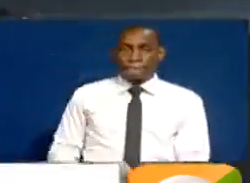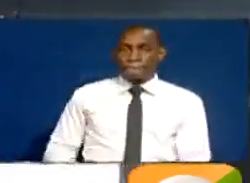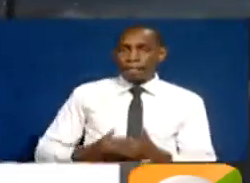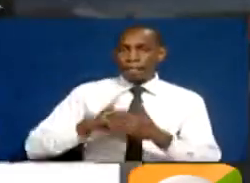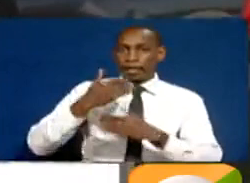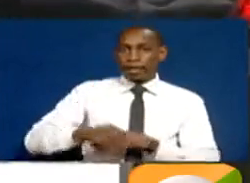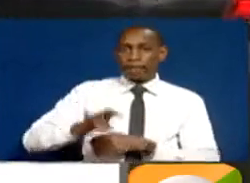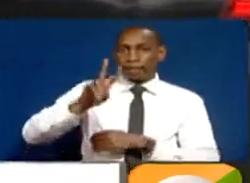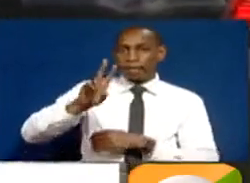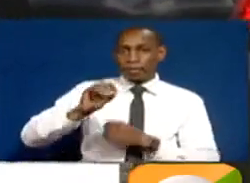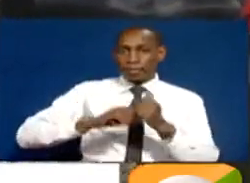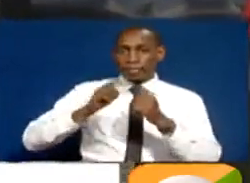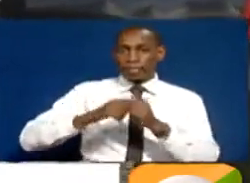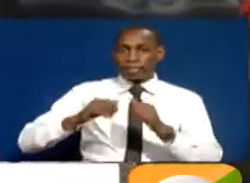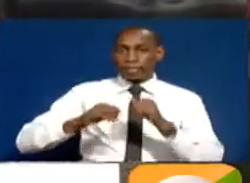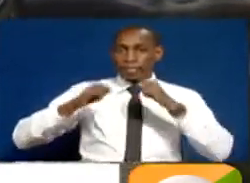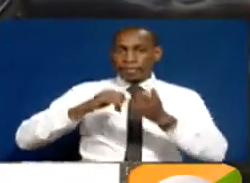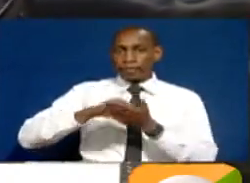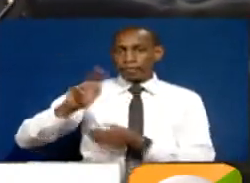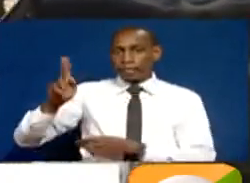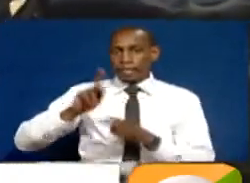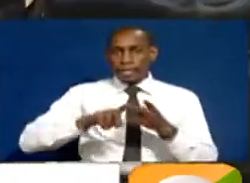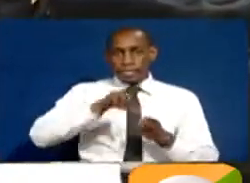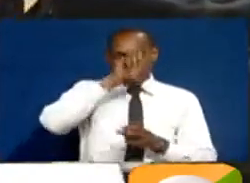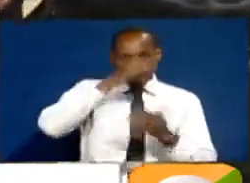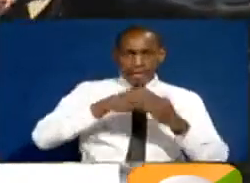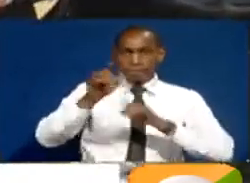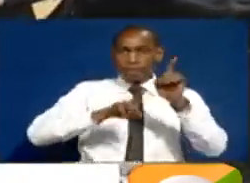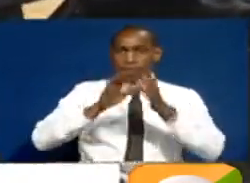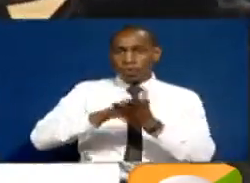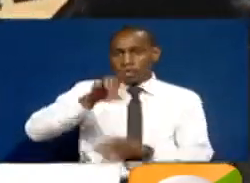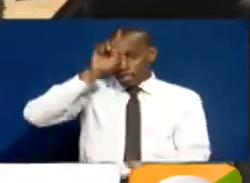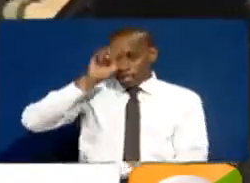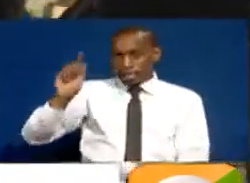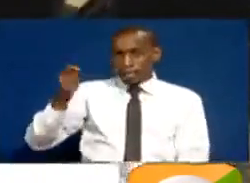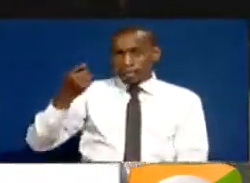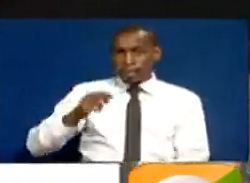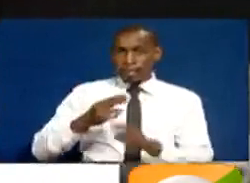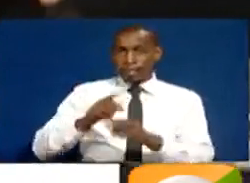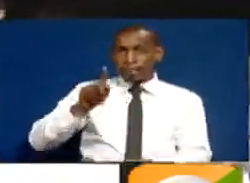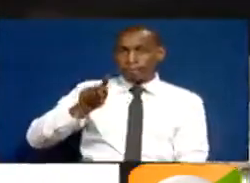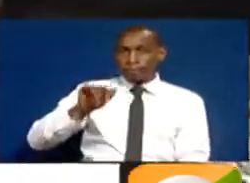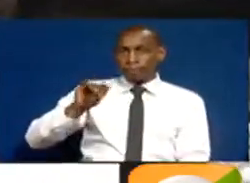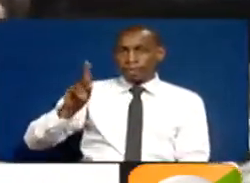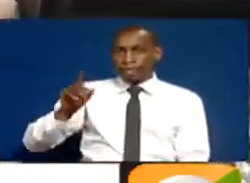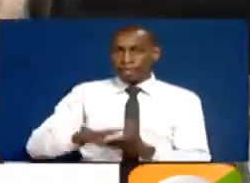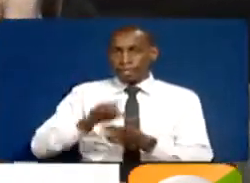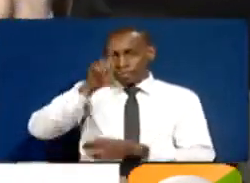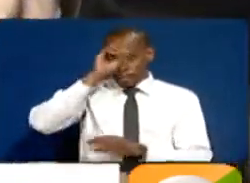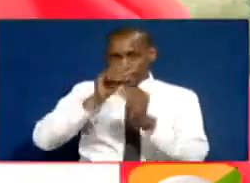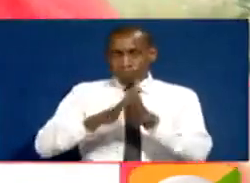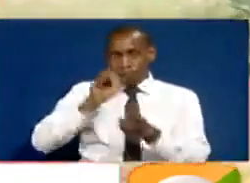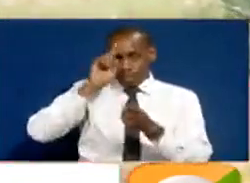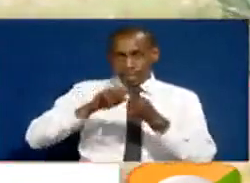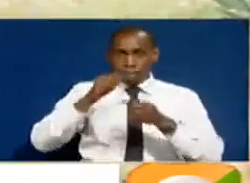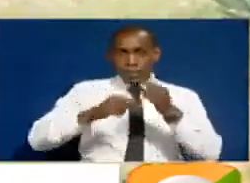Following a 2016 agreement between Kenya and Turkey after a visit by Turkish President Tayyip Erdogan, Turkish investors are seeking